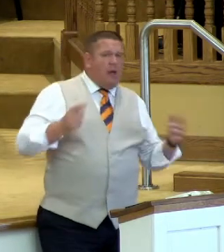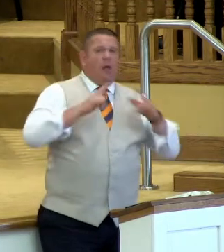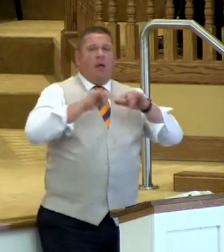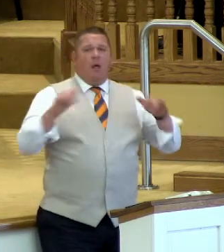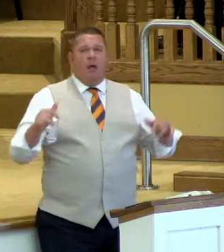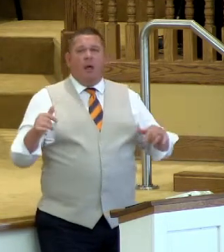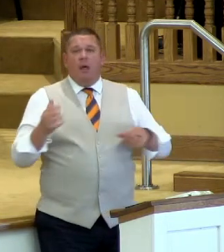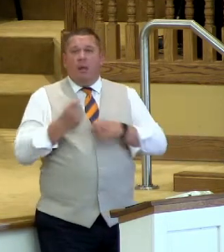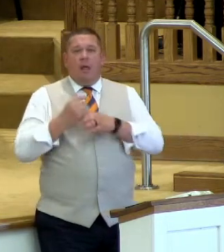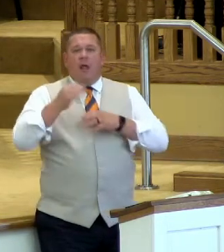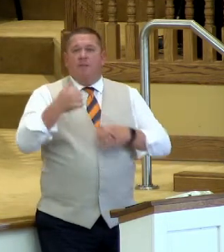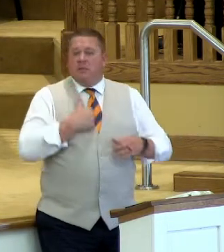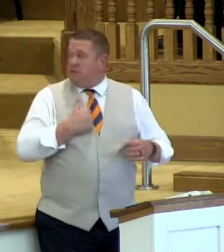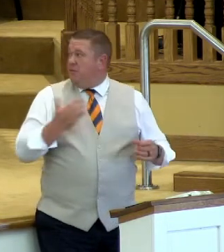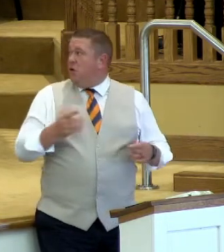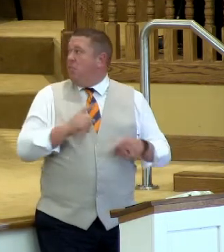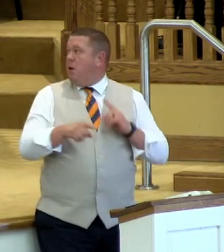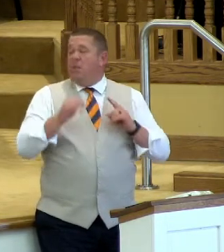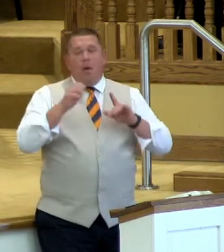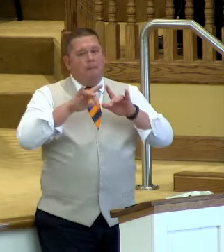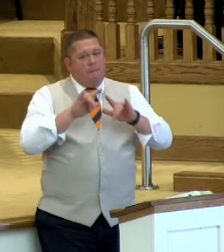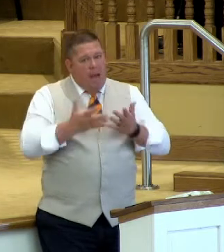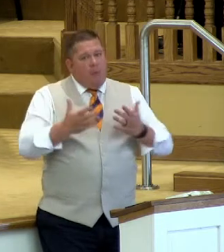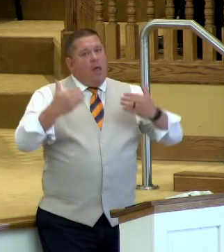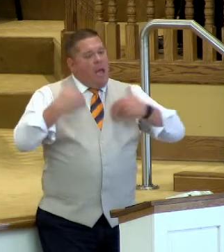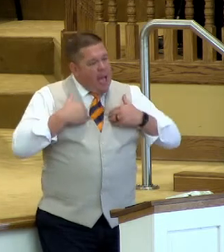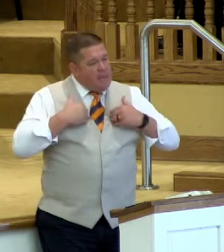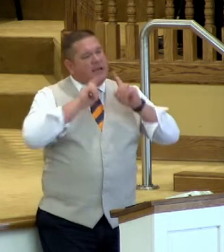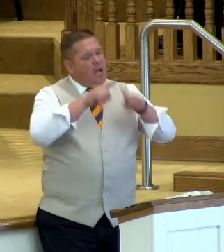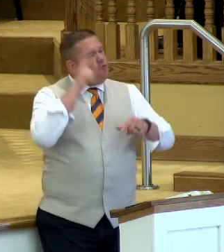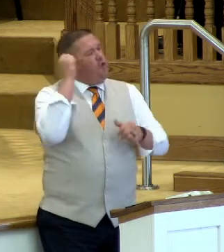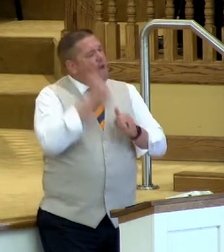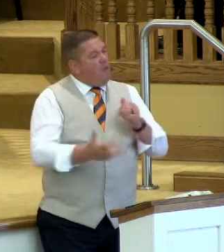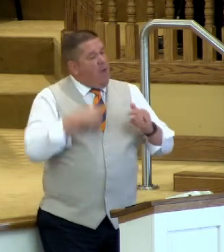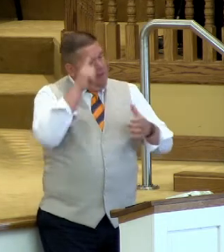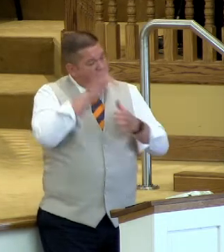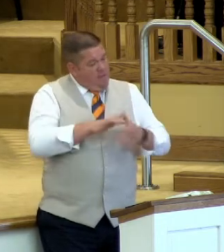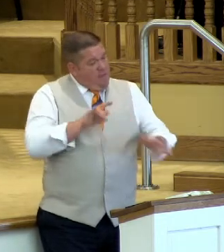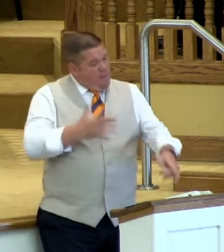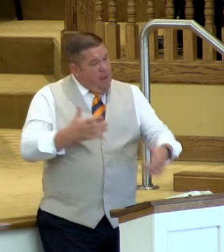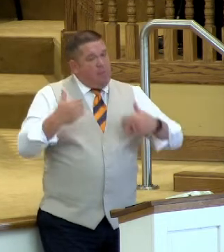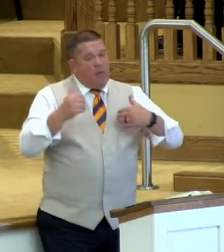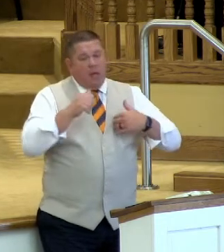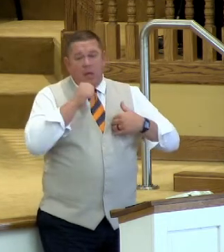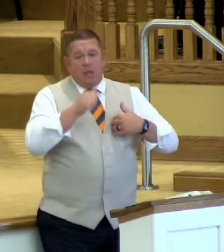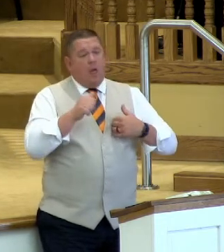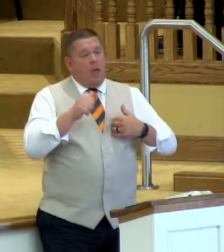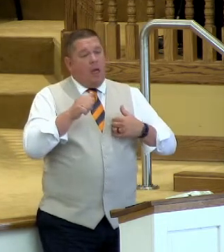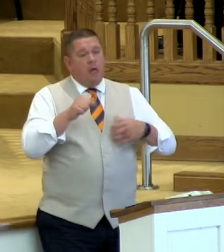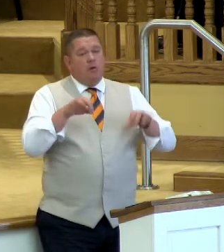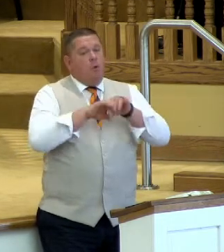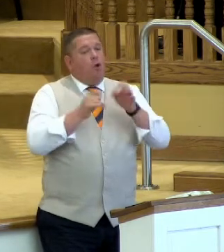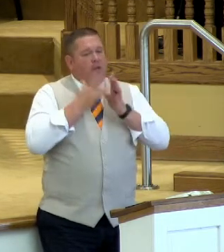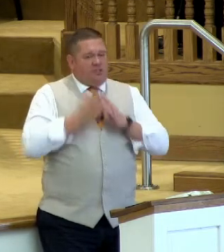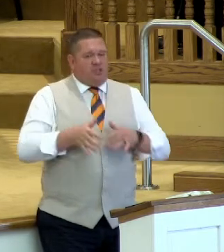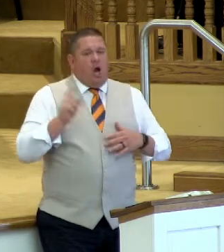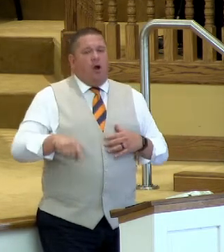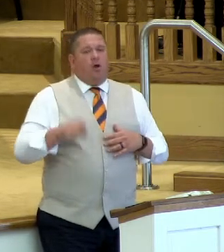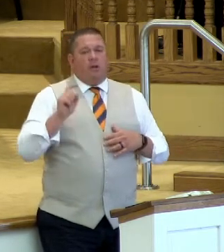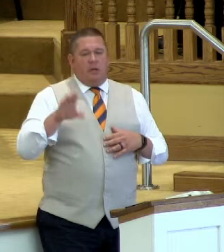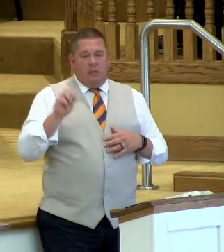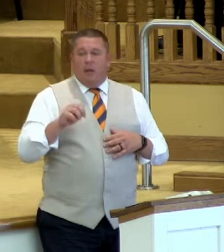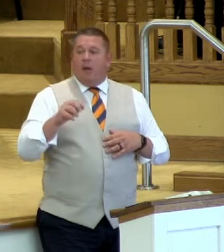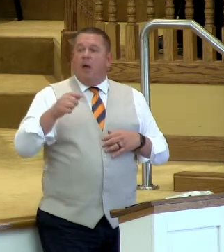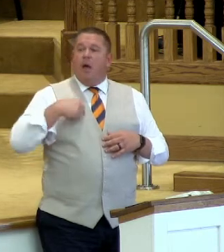I'm getting ahead of myself here. But the Bible has the answers for everything. And I feel like the Bible isn't as important to Christians as it needs to be. Like